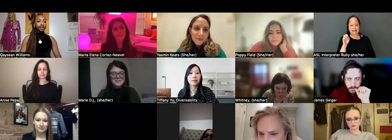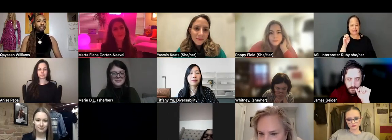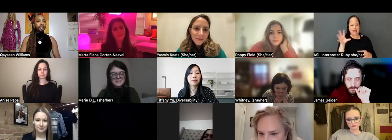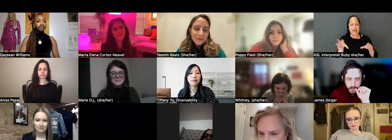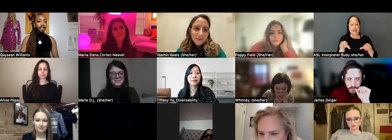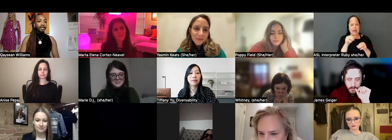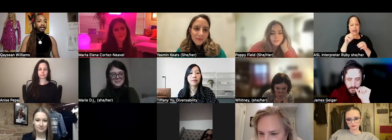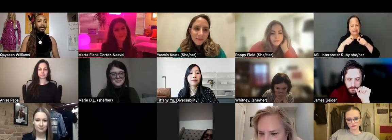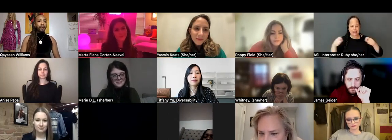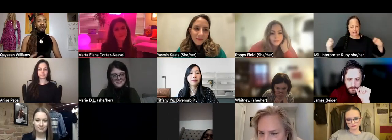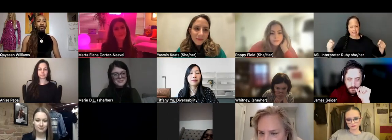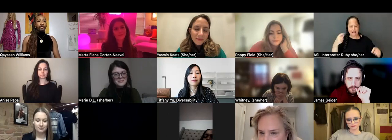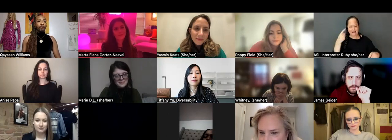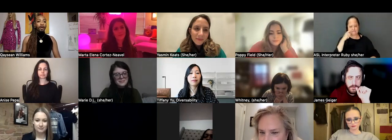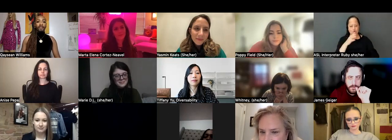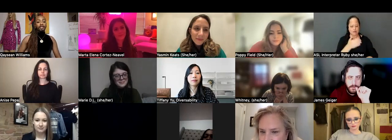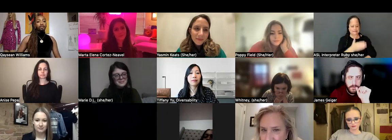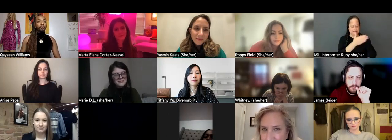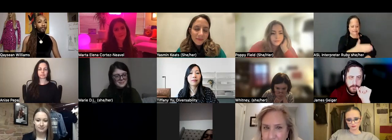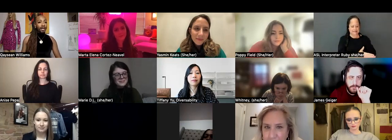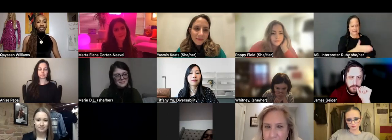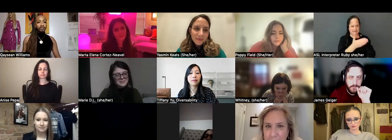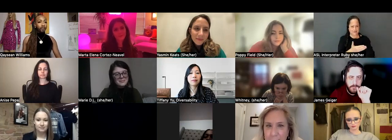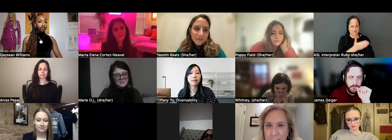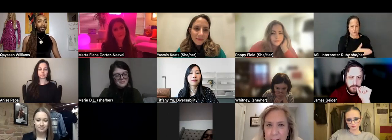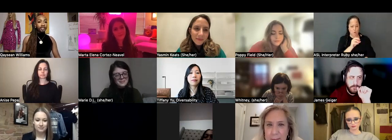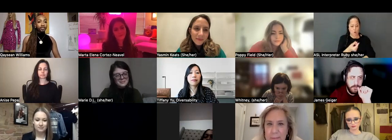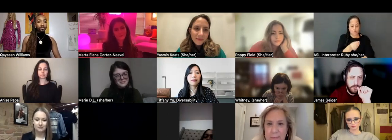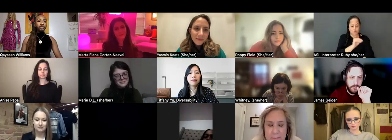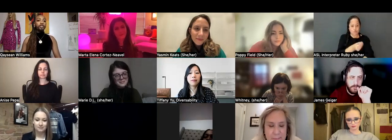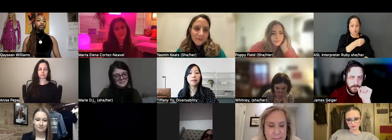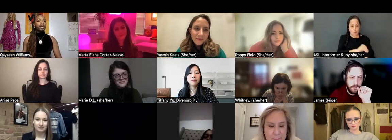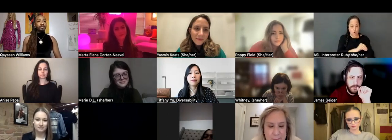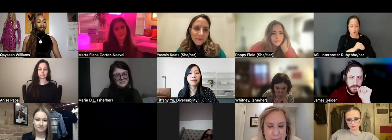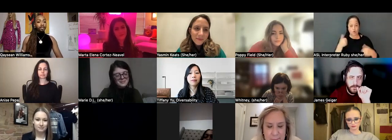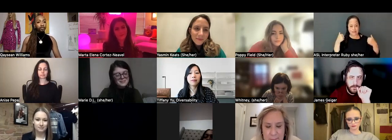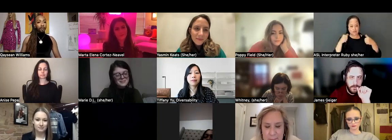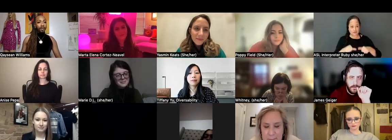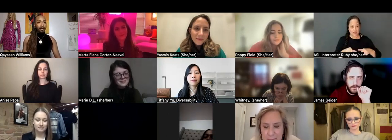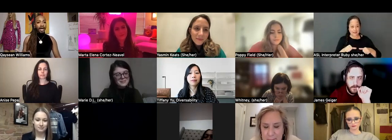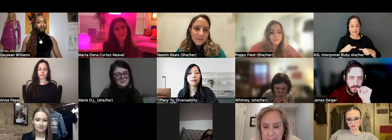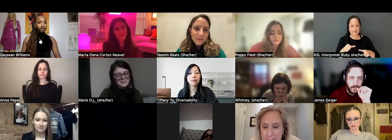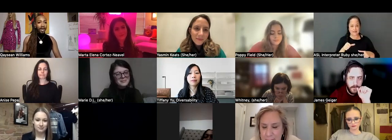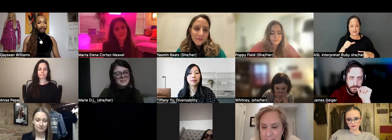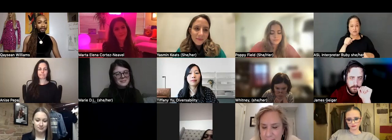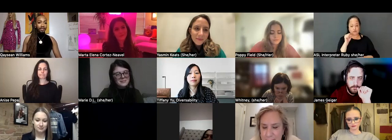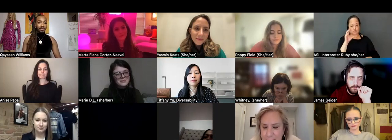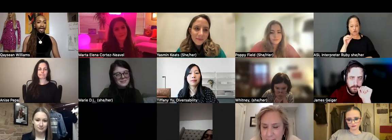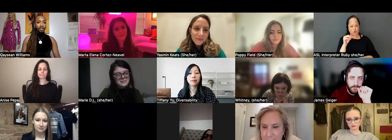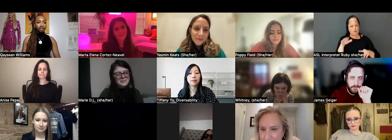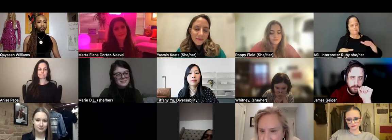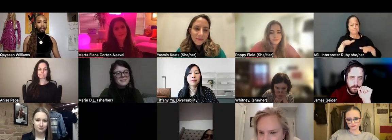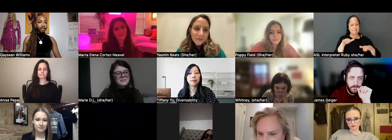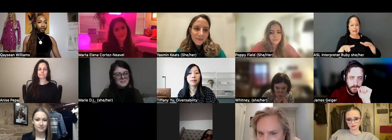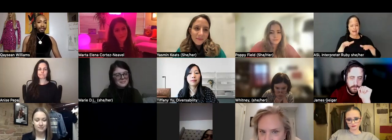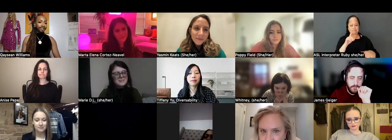make sure that my sleeves stayed up, or if I had to roll my sleeves up on blazers, just so that way the outfit balanced and it